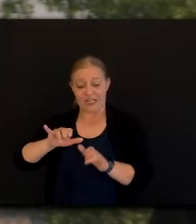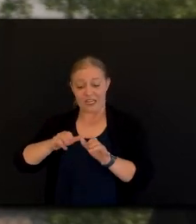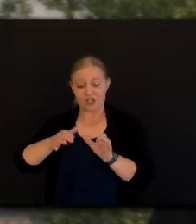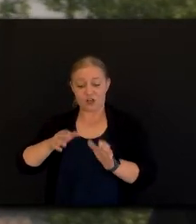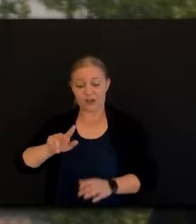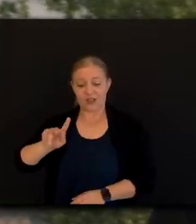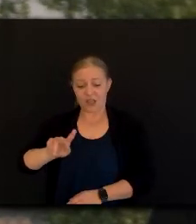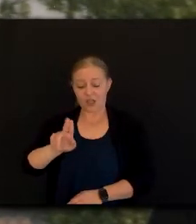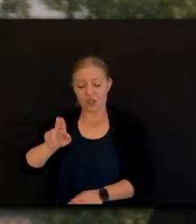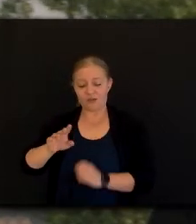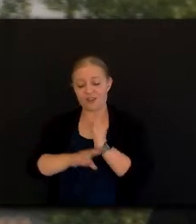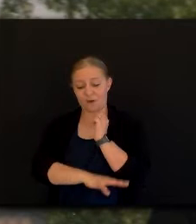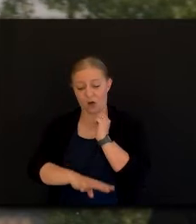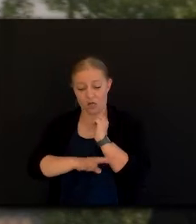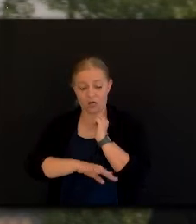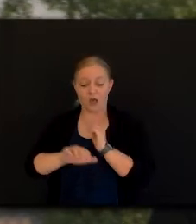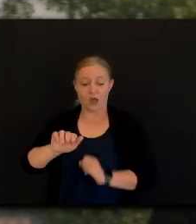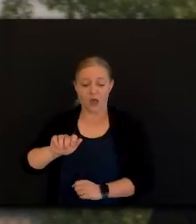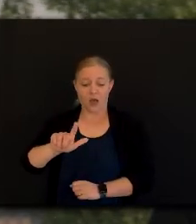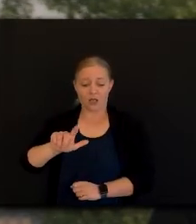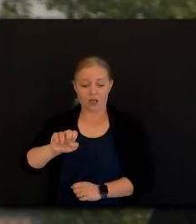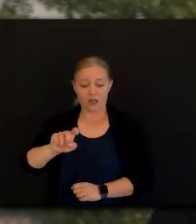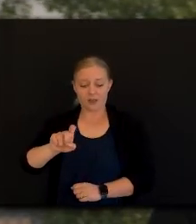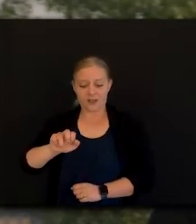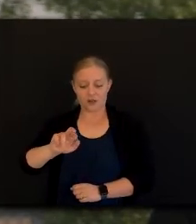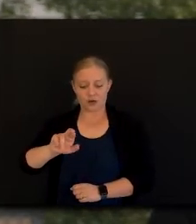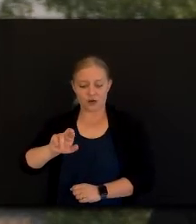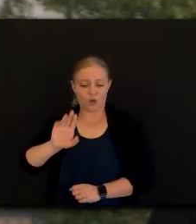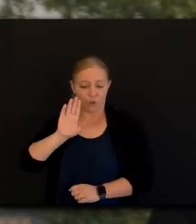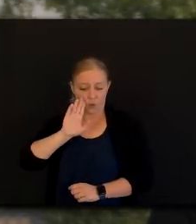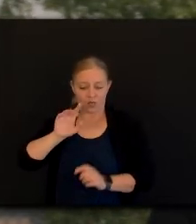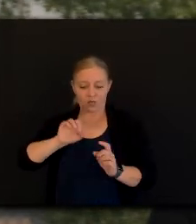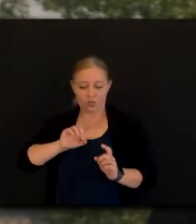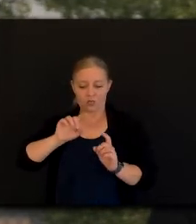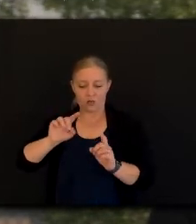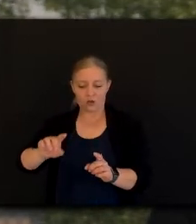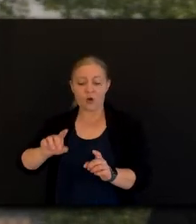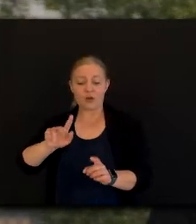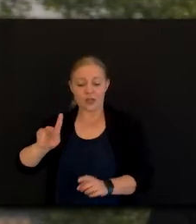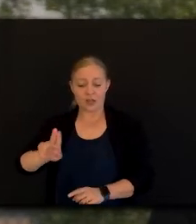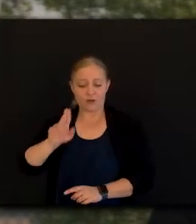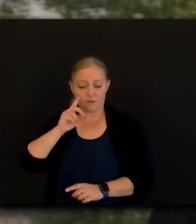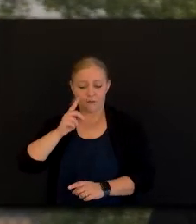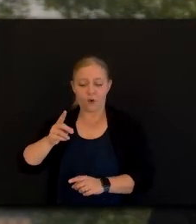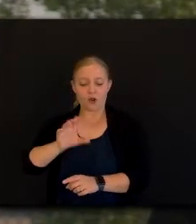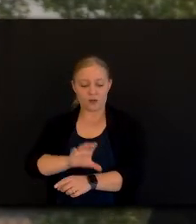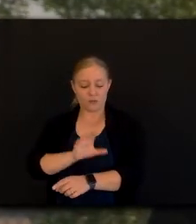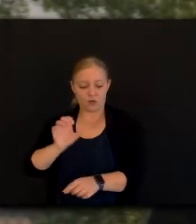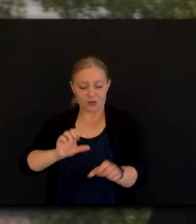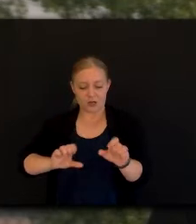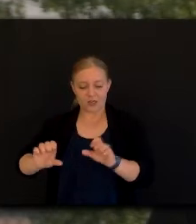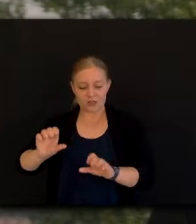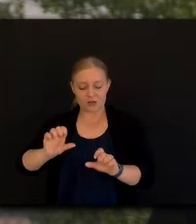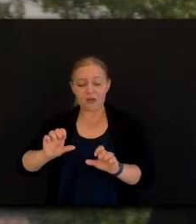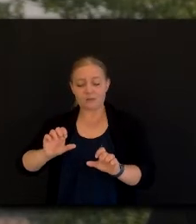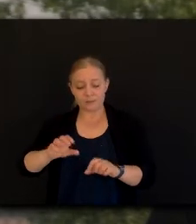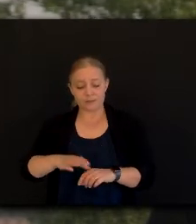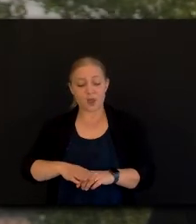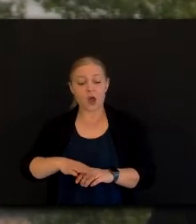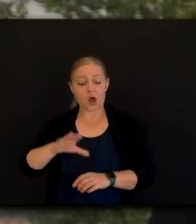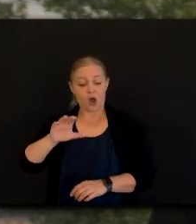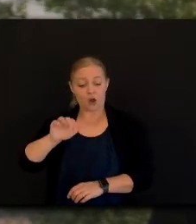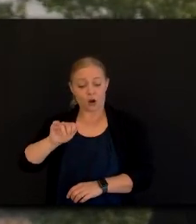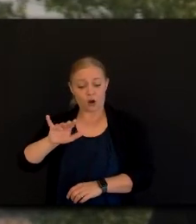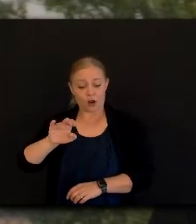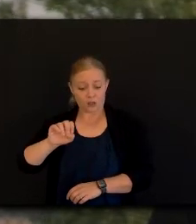Rawson. Alexander will attend the University of Kansas and major in computer engineering. Carly Shear. Carly's parents are Jen